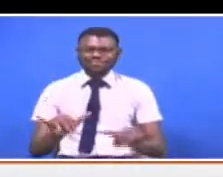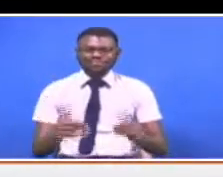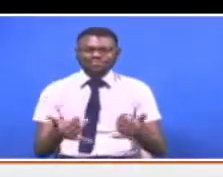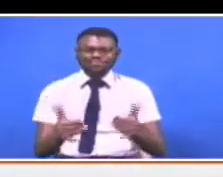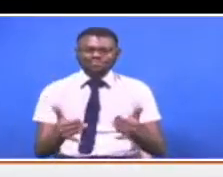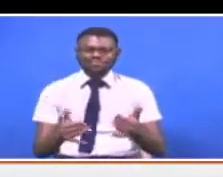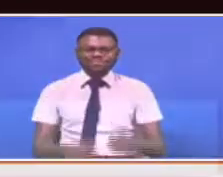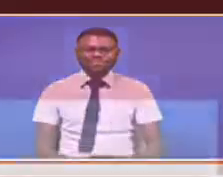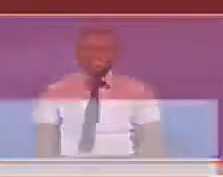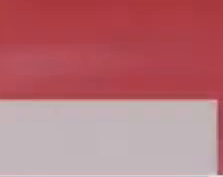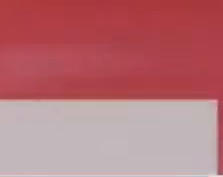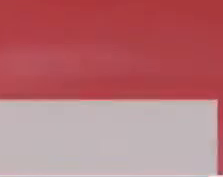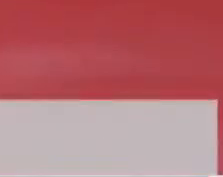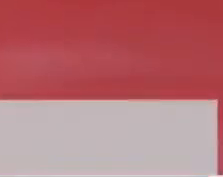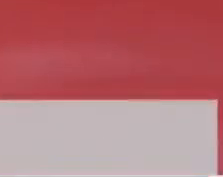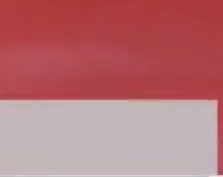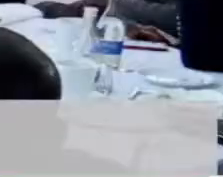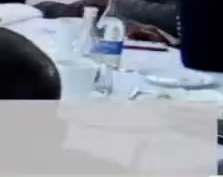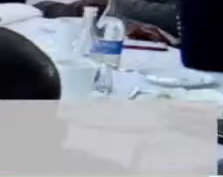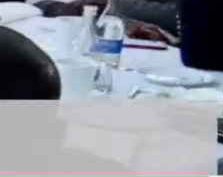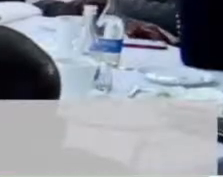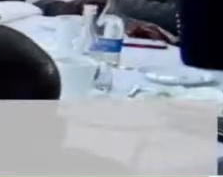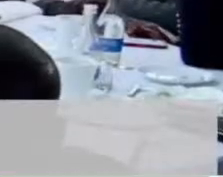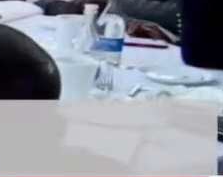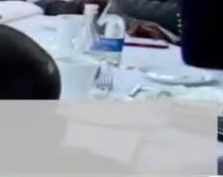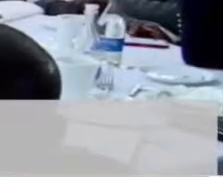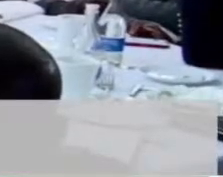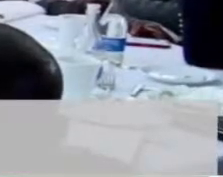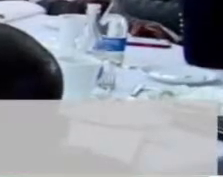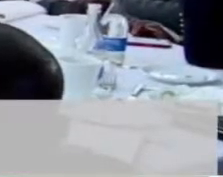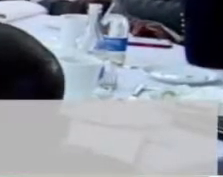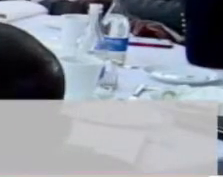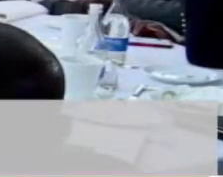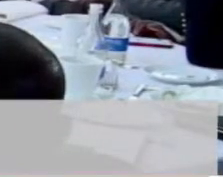girl, ahead in business news, Equity Bank